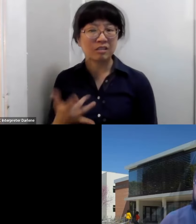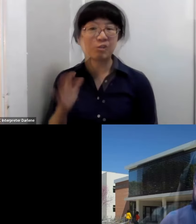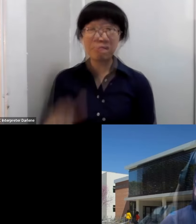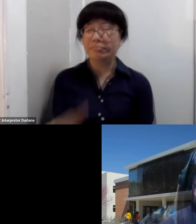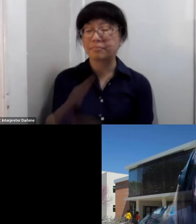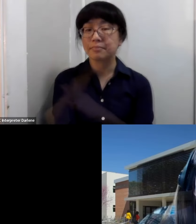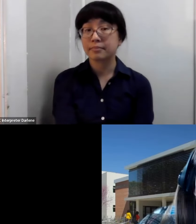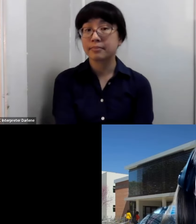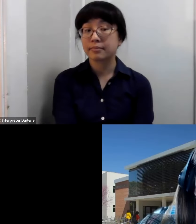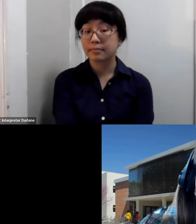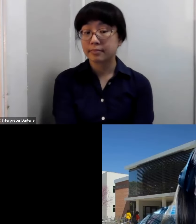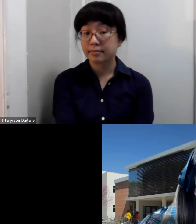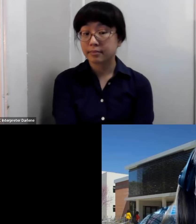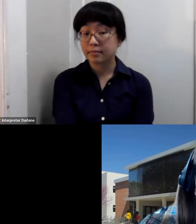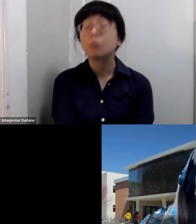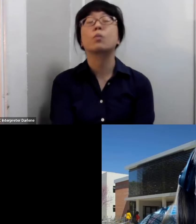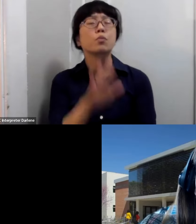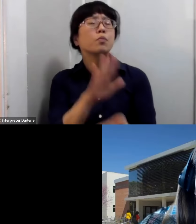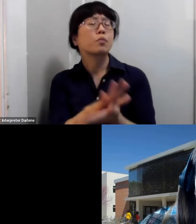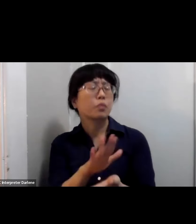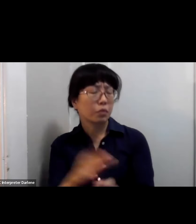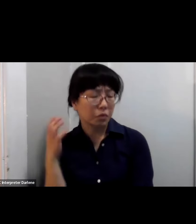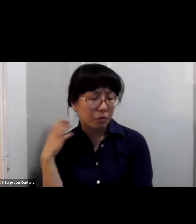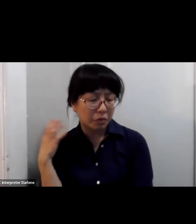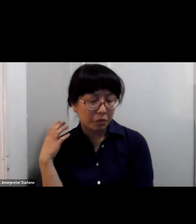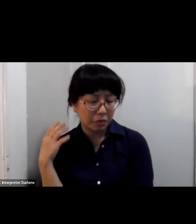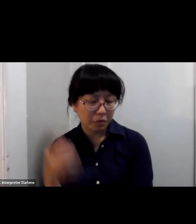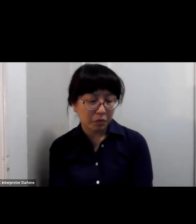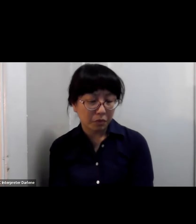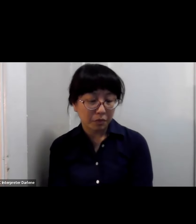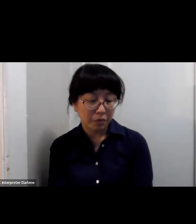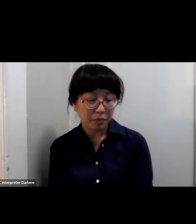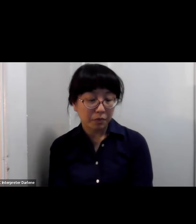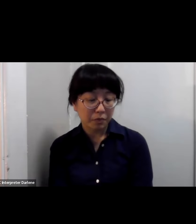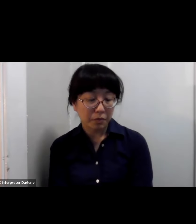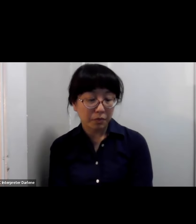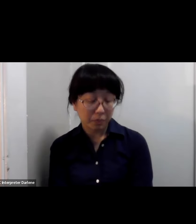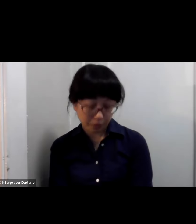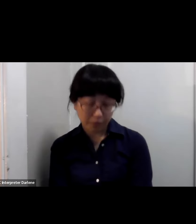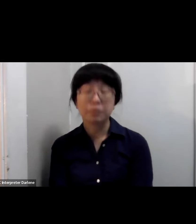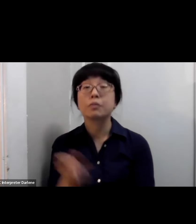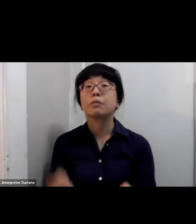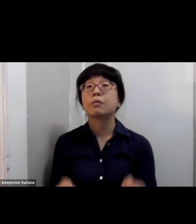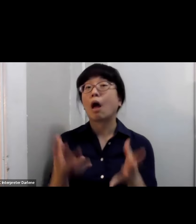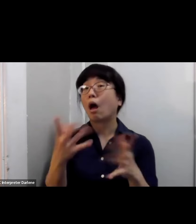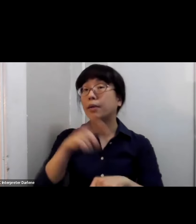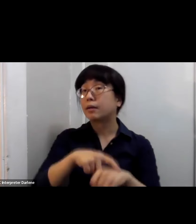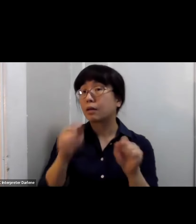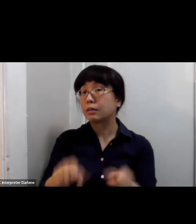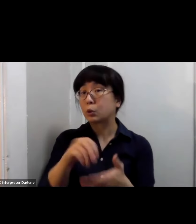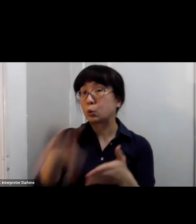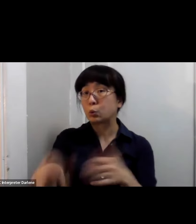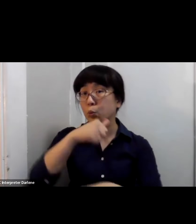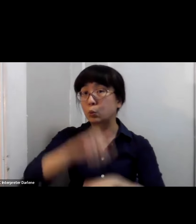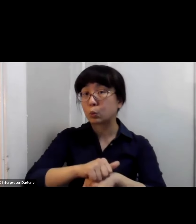learning. In terms of academic coaching, how many times can a student make an appointment for academic coaching if that's